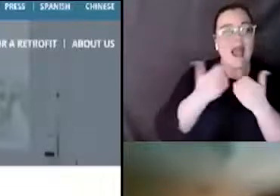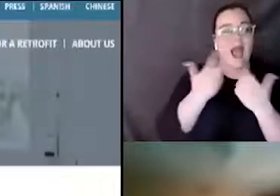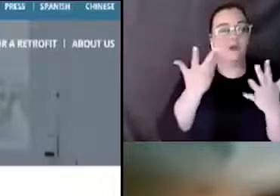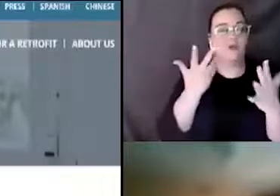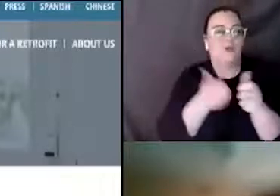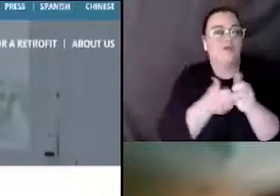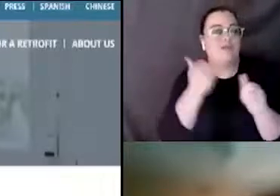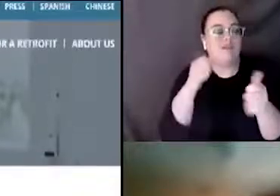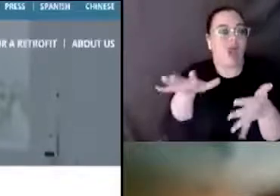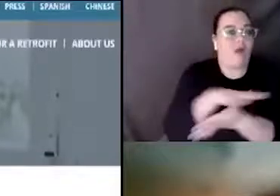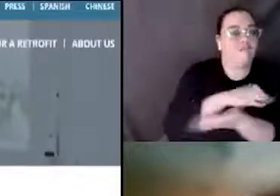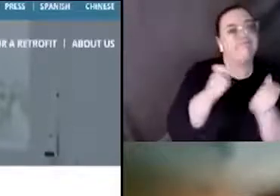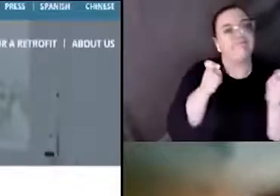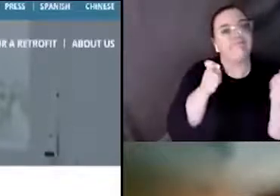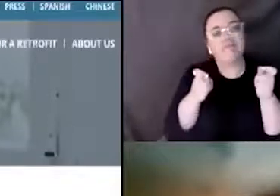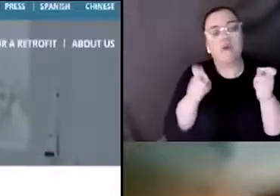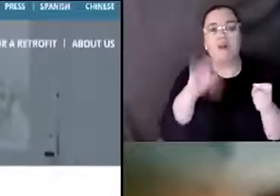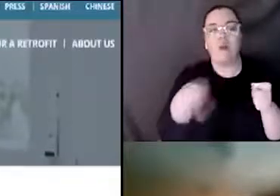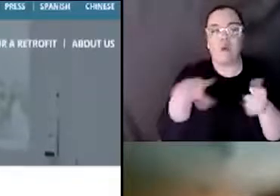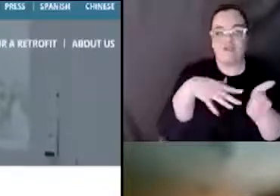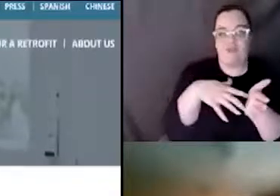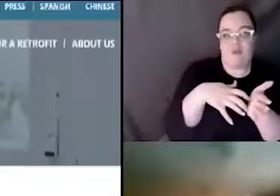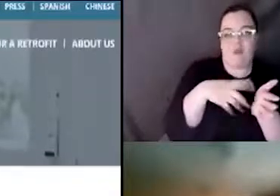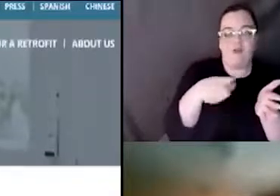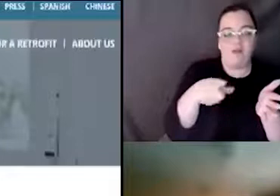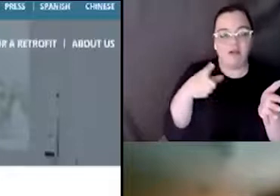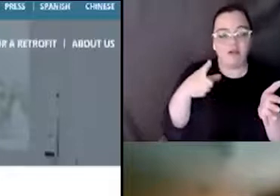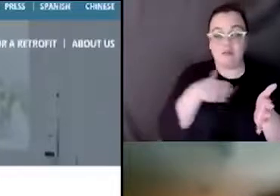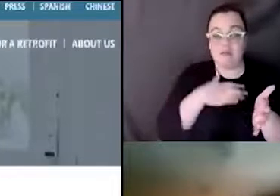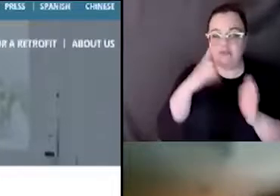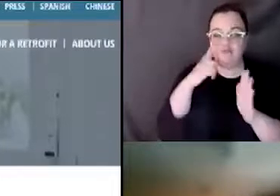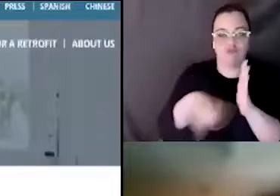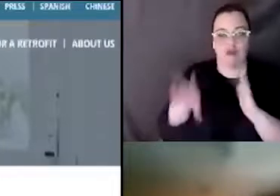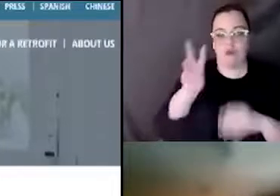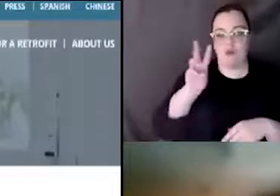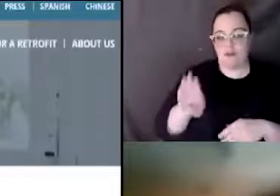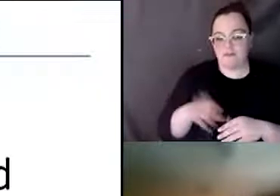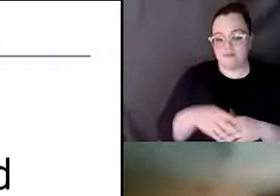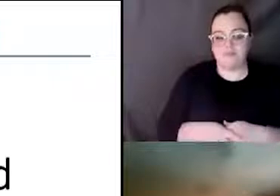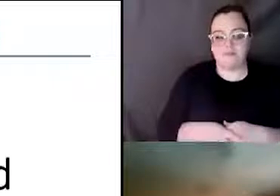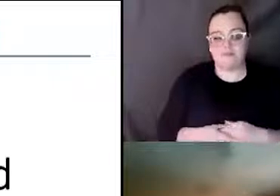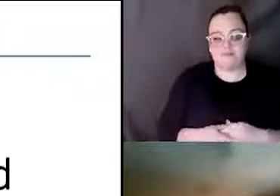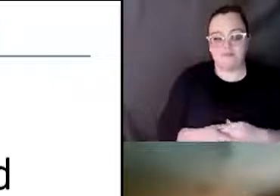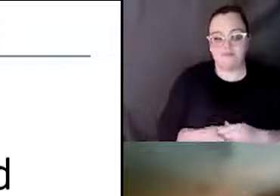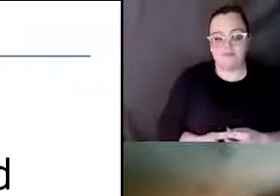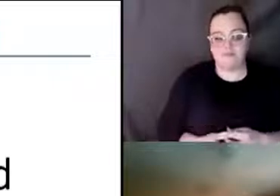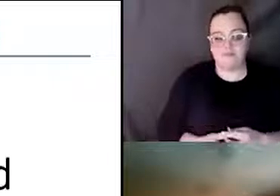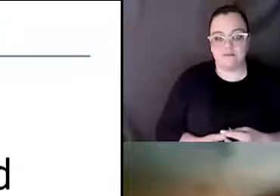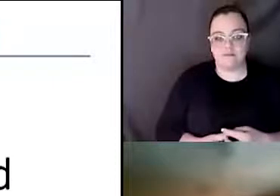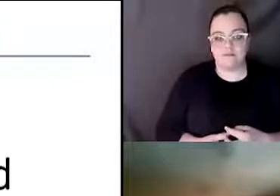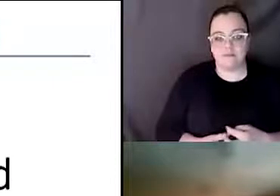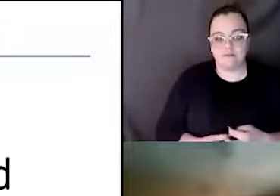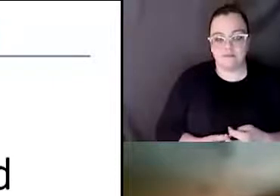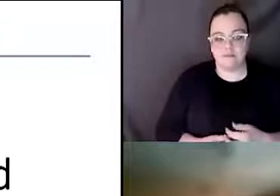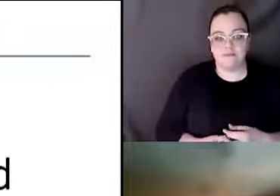about earlier. So please go to strengthenmyhouse.com. Next slide. We're also